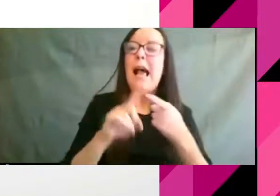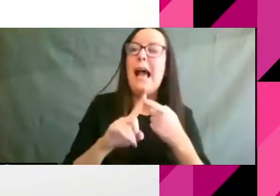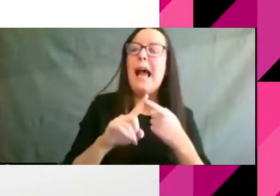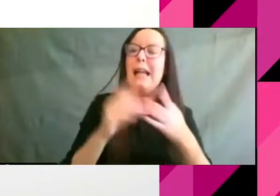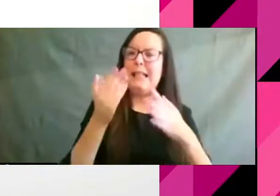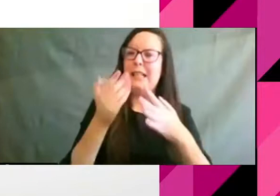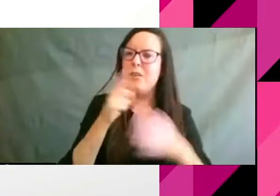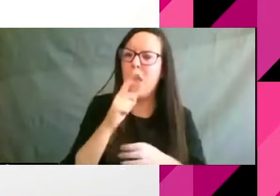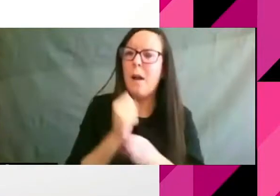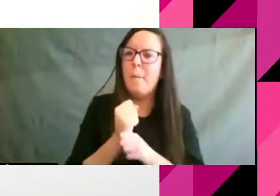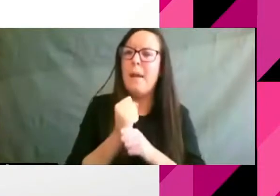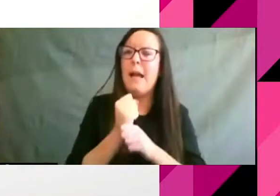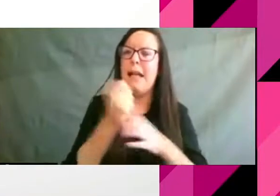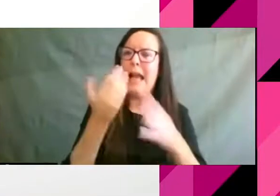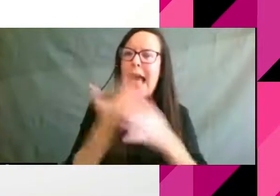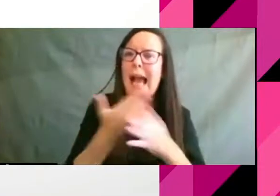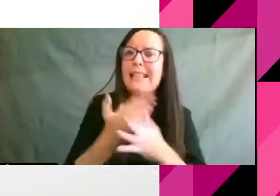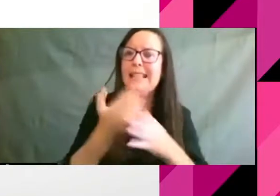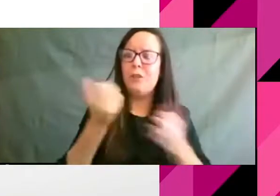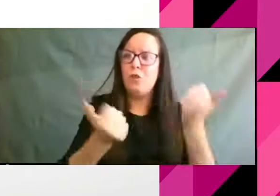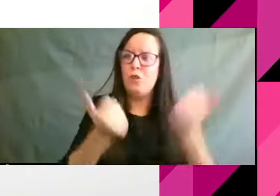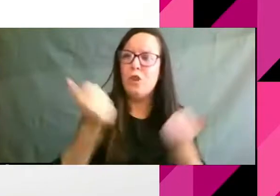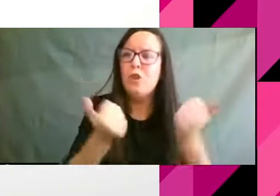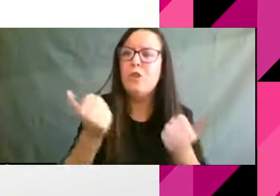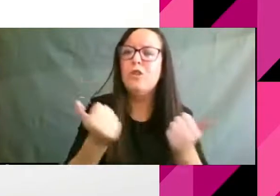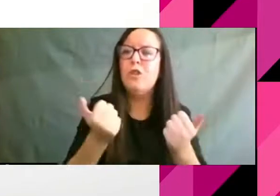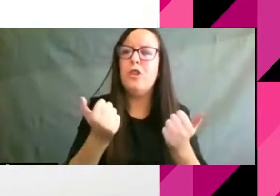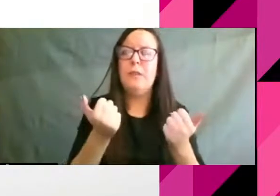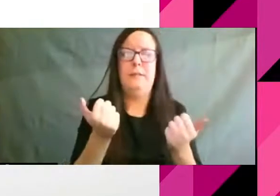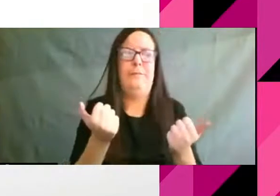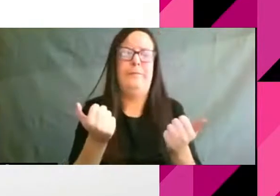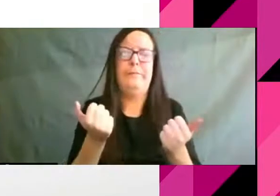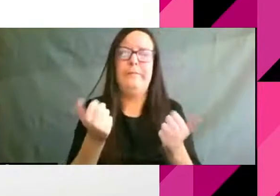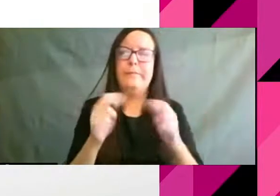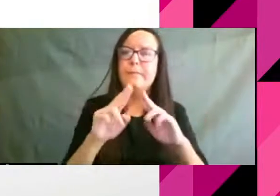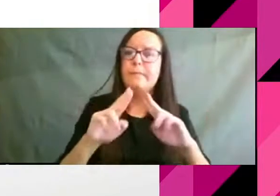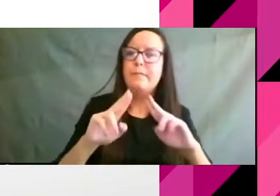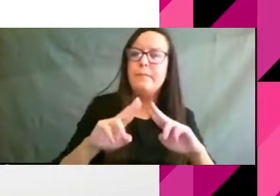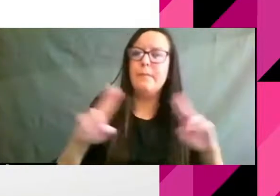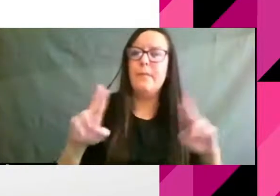talking about expanding access to justice beyond just the parties